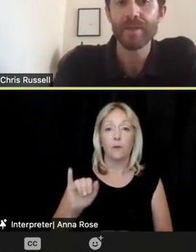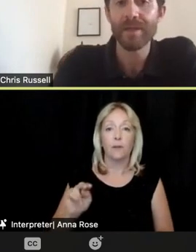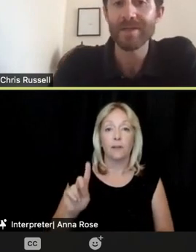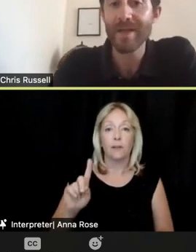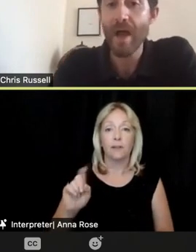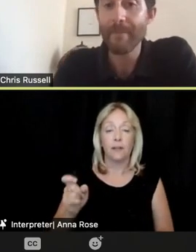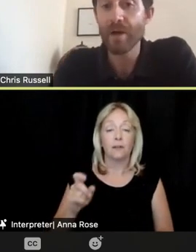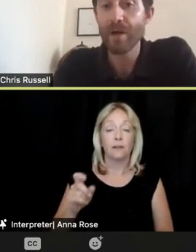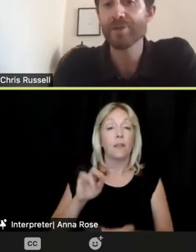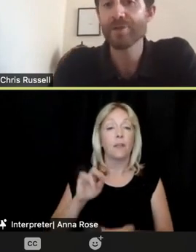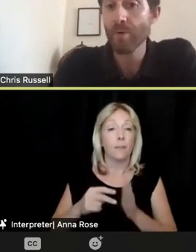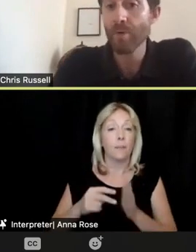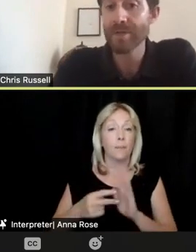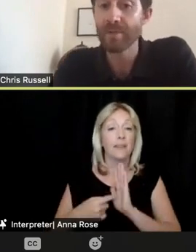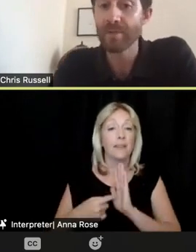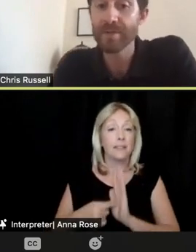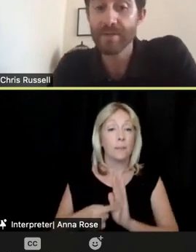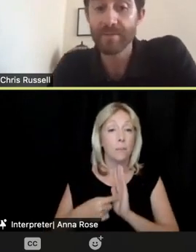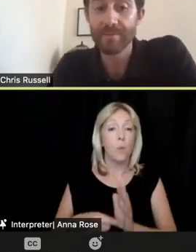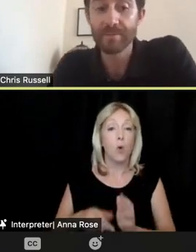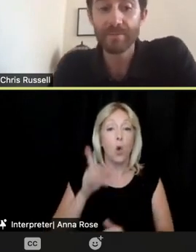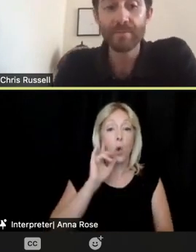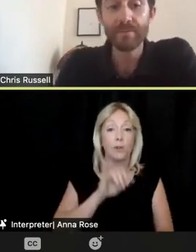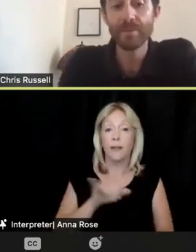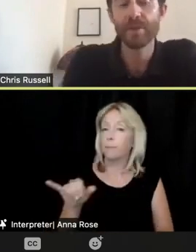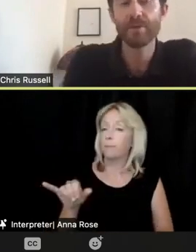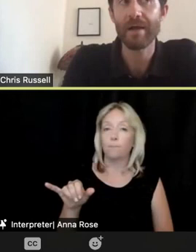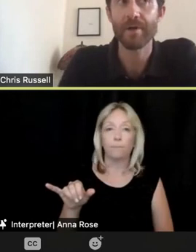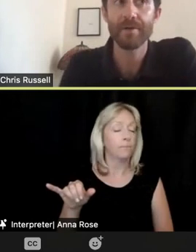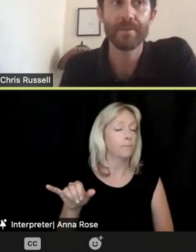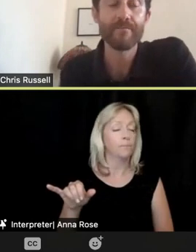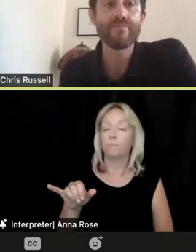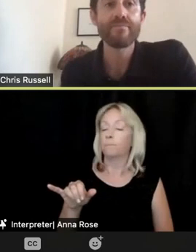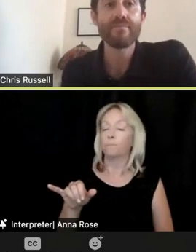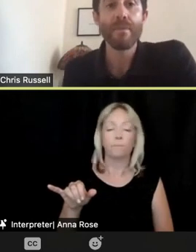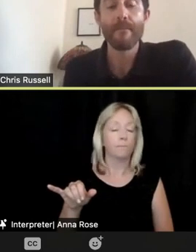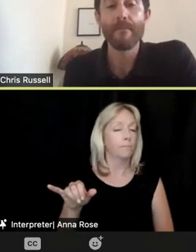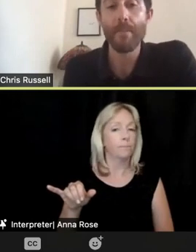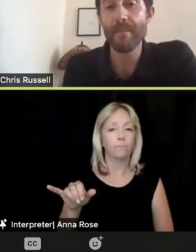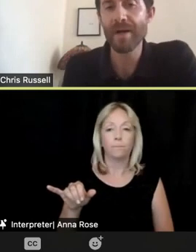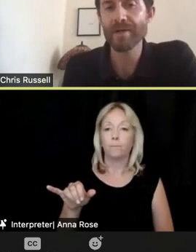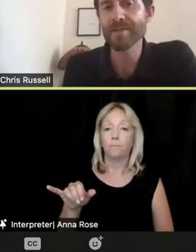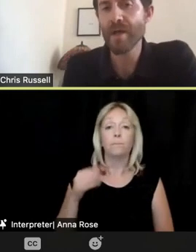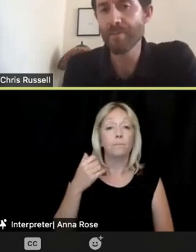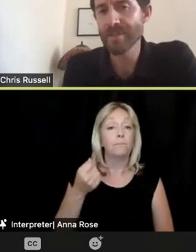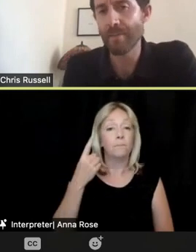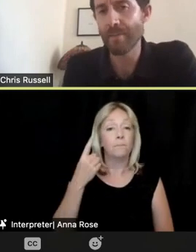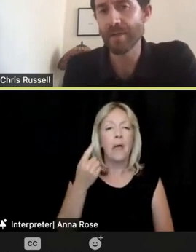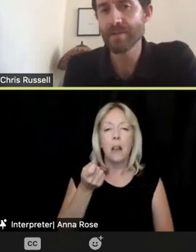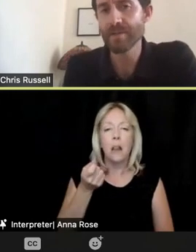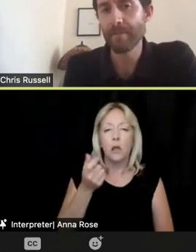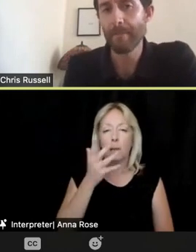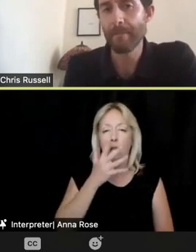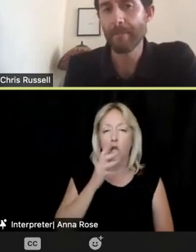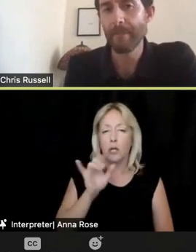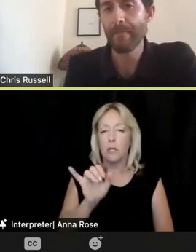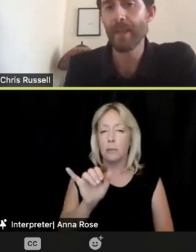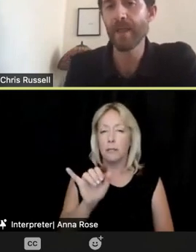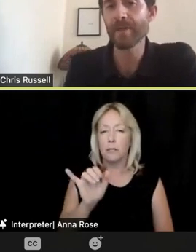symbol that does not bear a strong resemblance to the referent, but it bears some